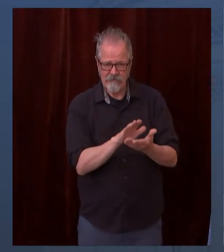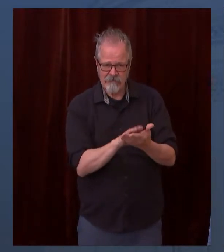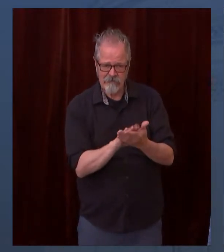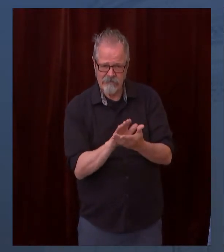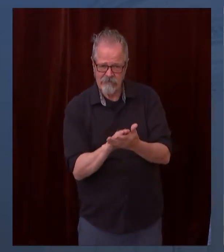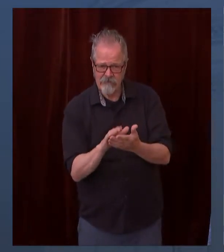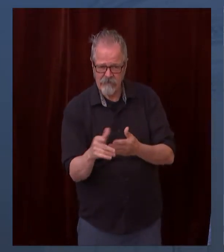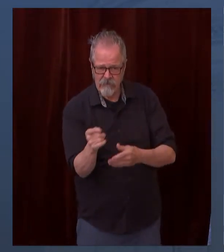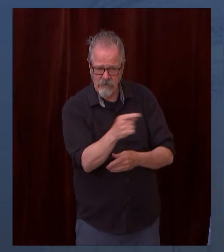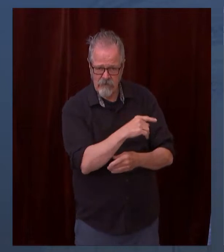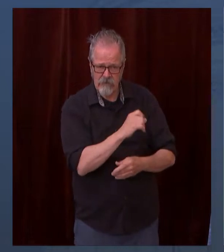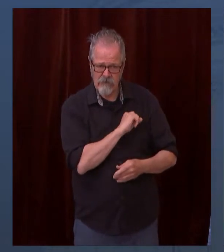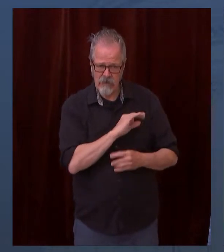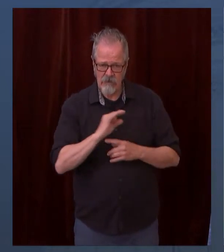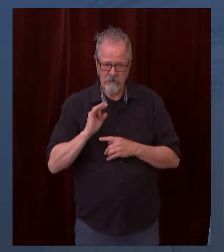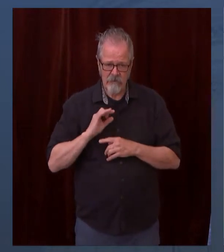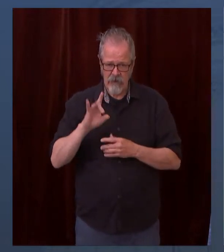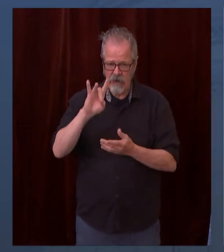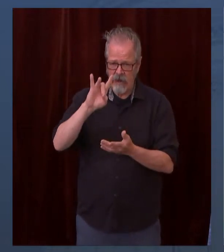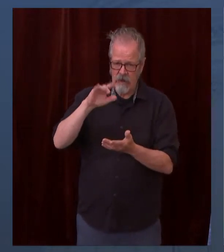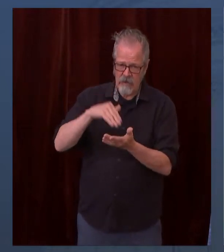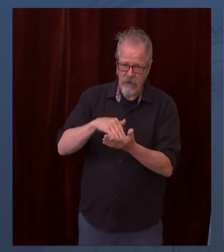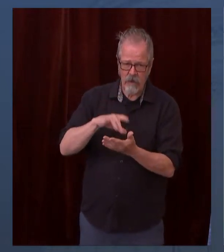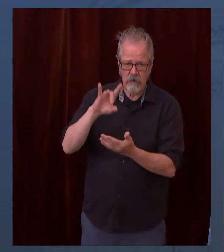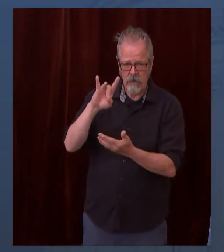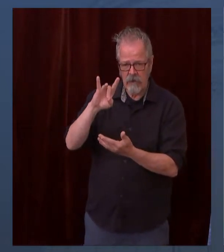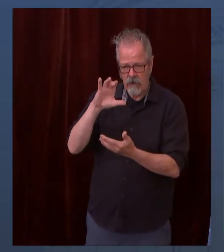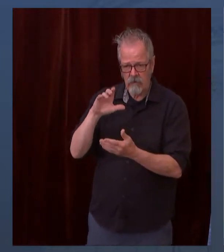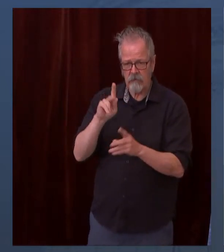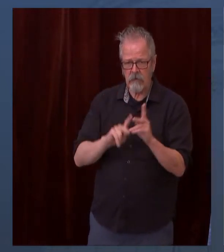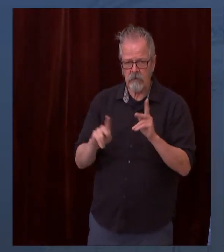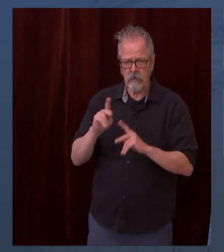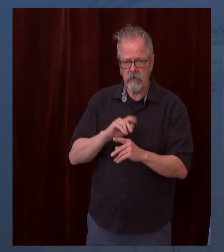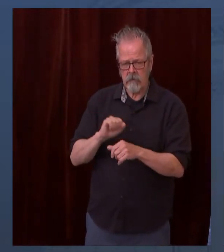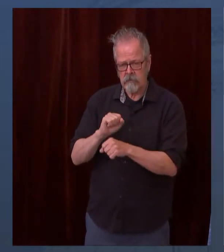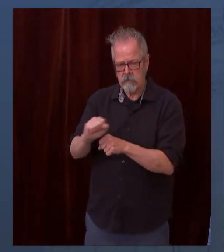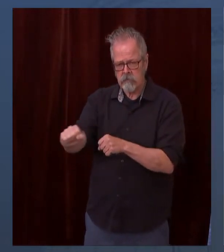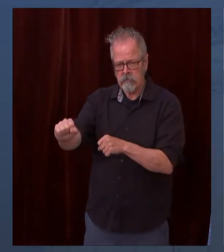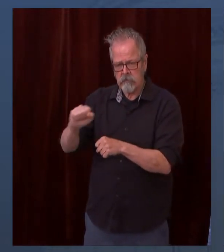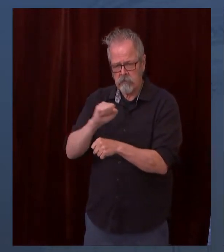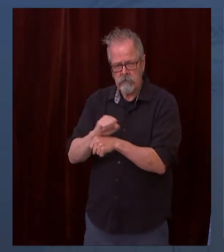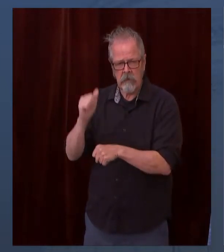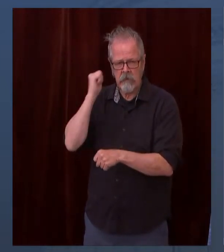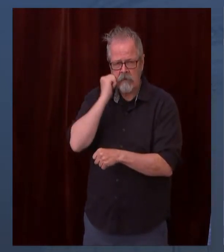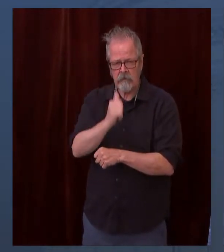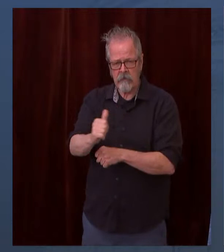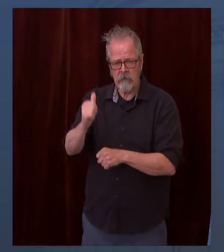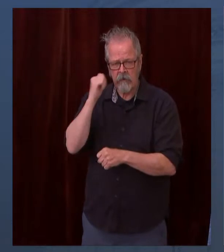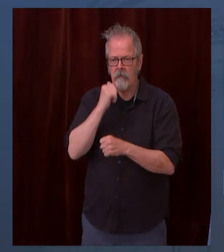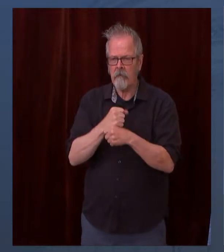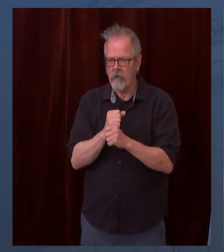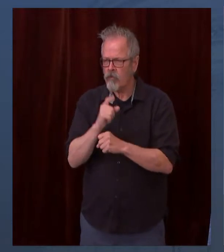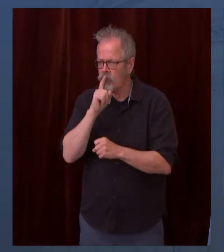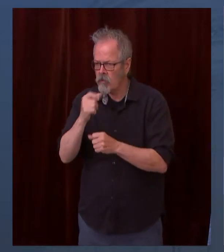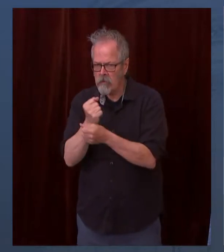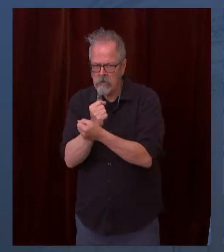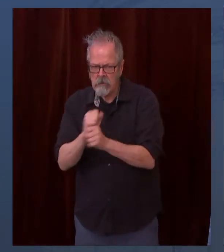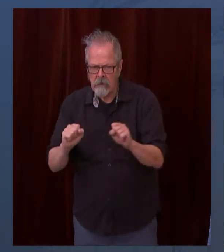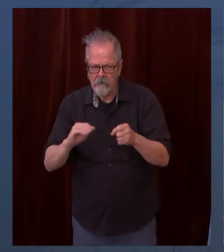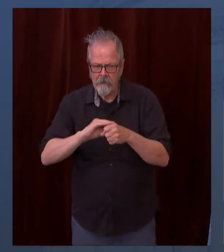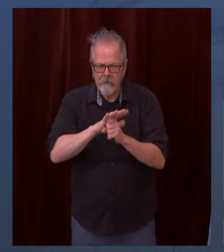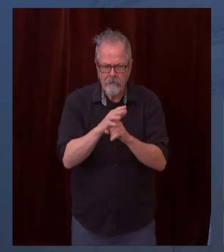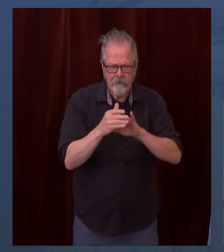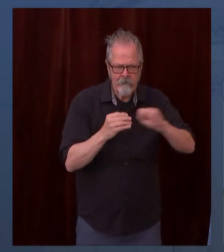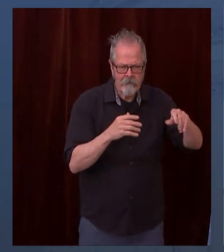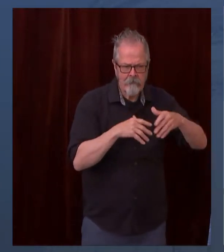and outside of the prison walls. Next week is National Corrections Officer Appreciation Week. So I would